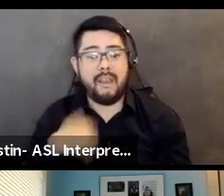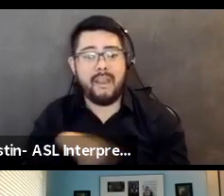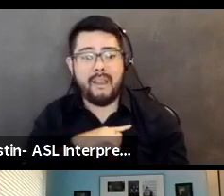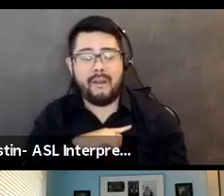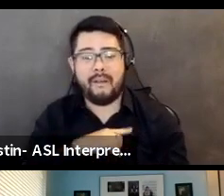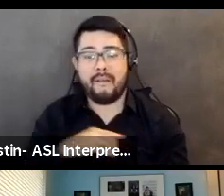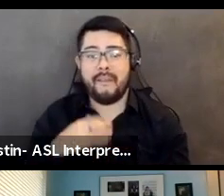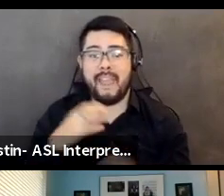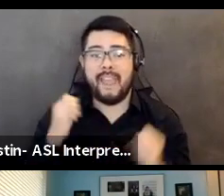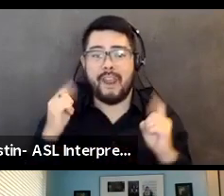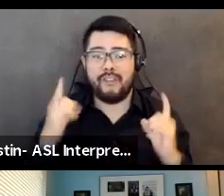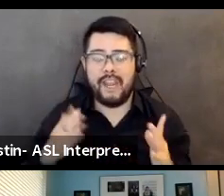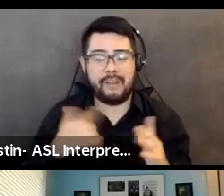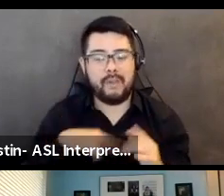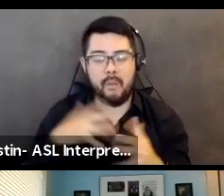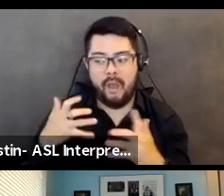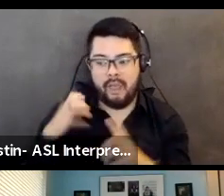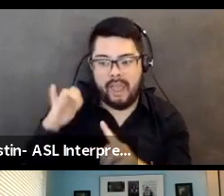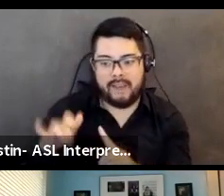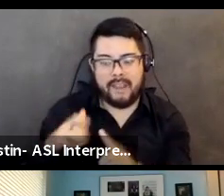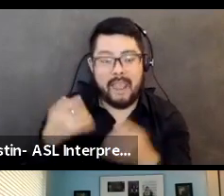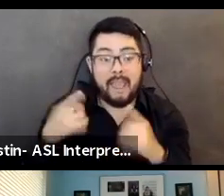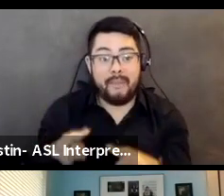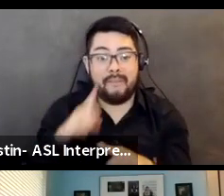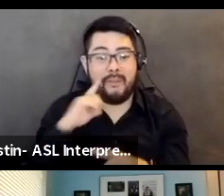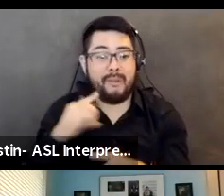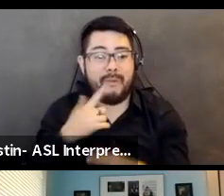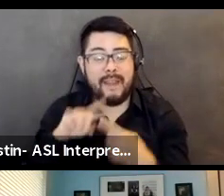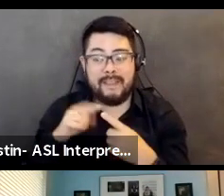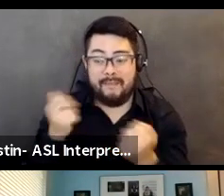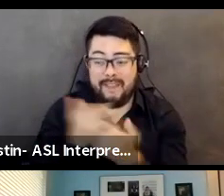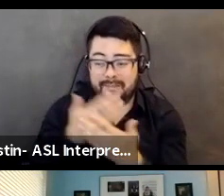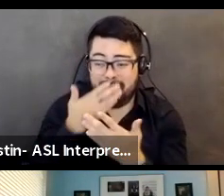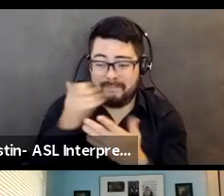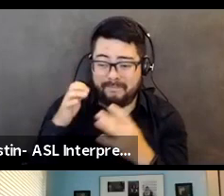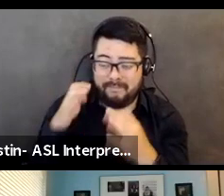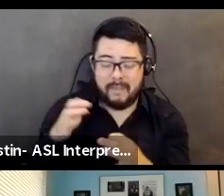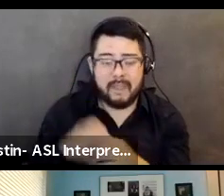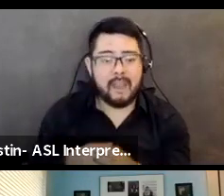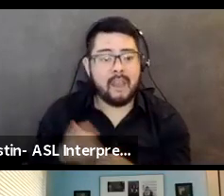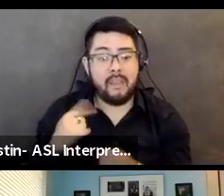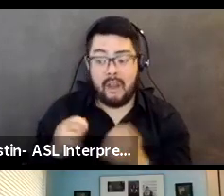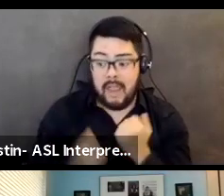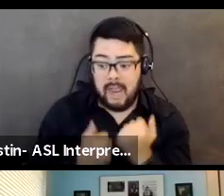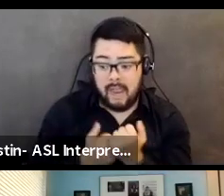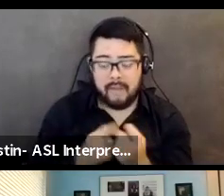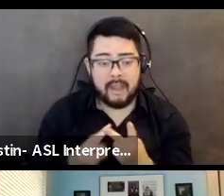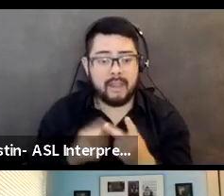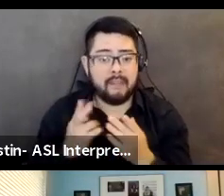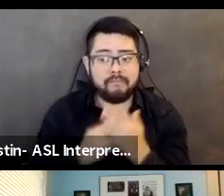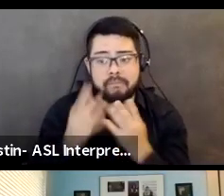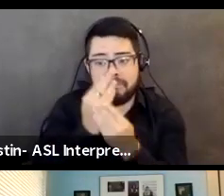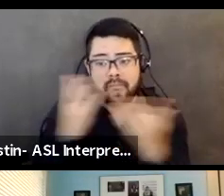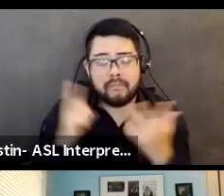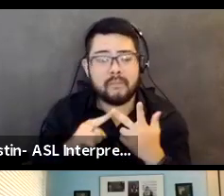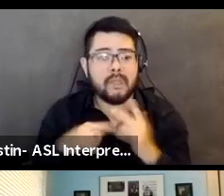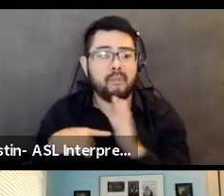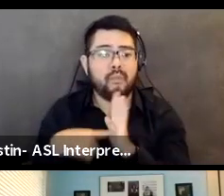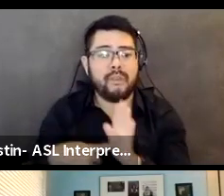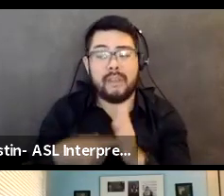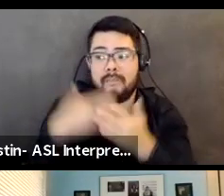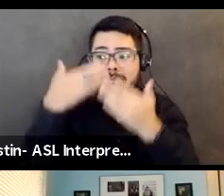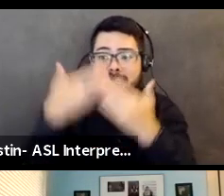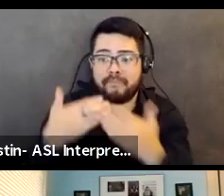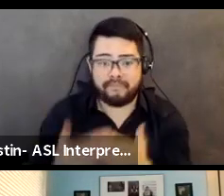right they're advocating they're calling out injustice they're speaking truth to power they're presenting data and facts to back their